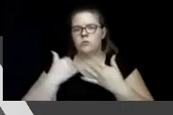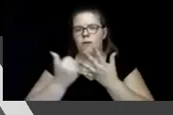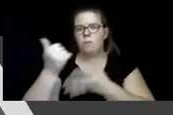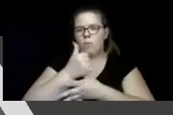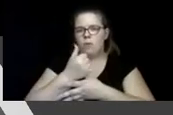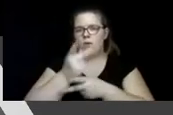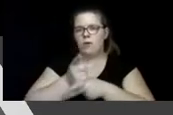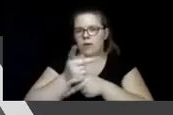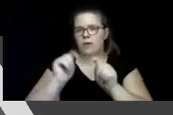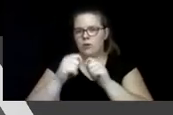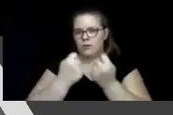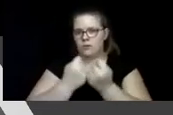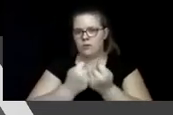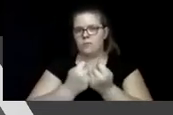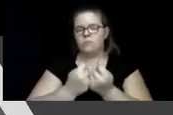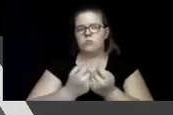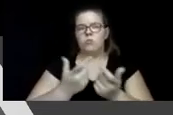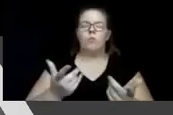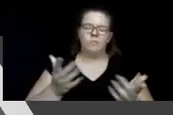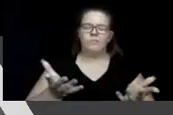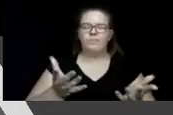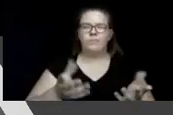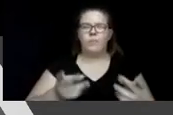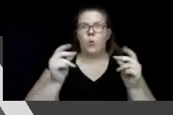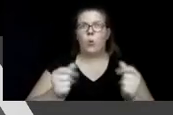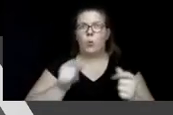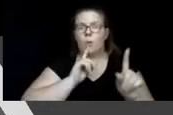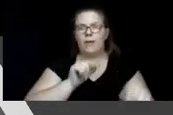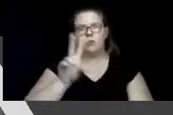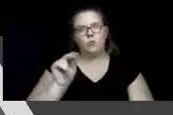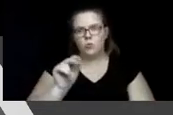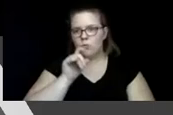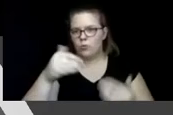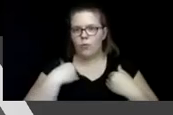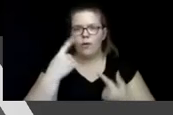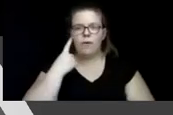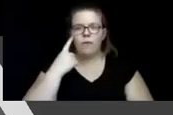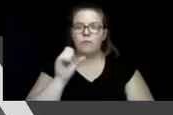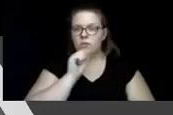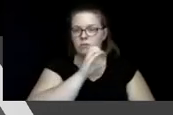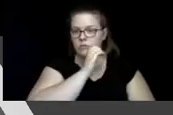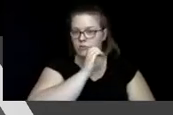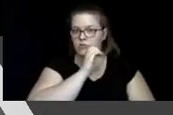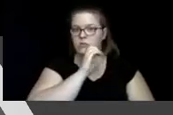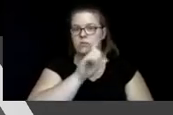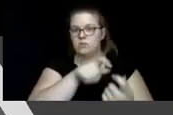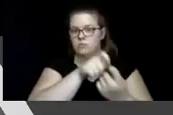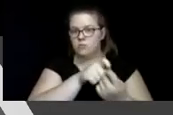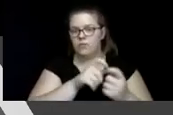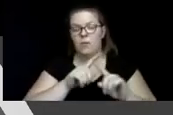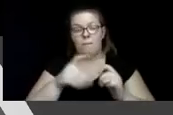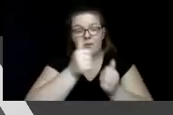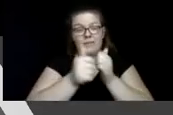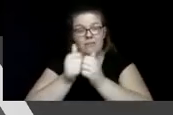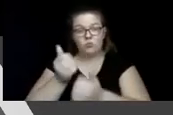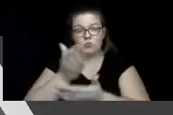teams. So the quick answer is no, we don't. But each part in each one of these